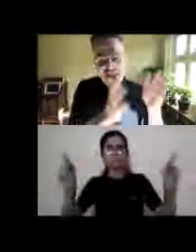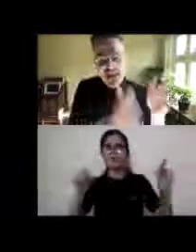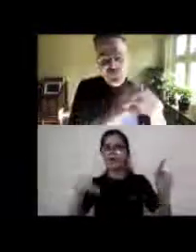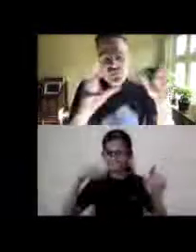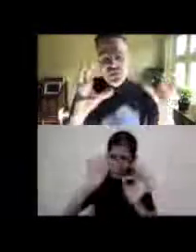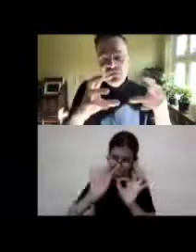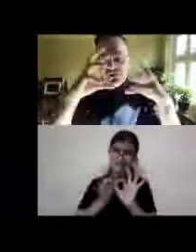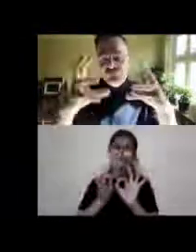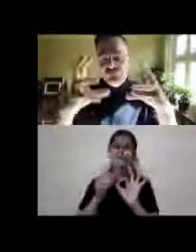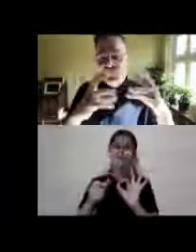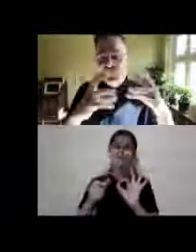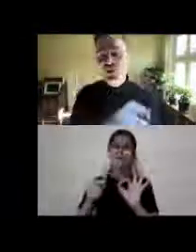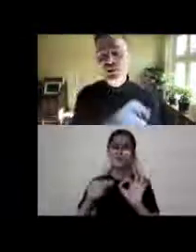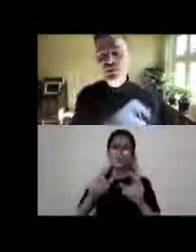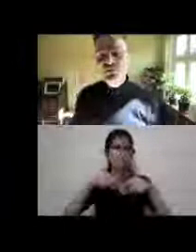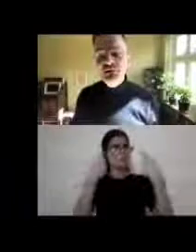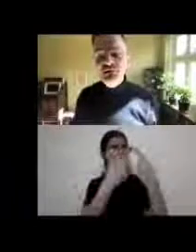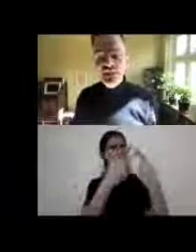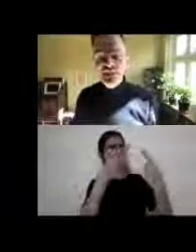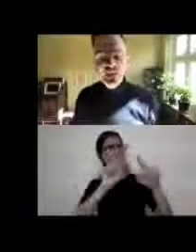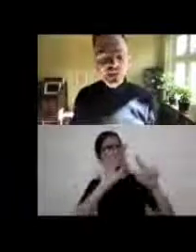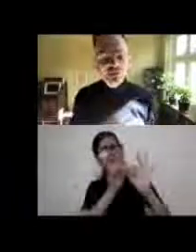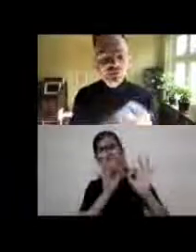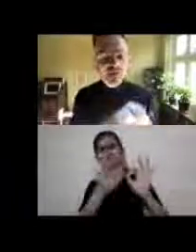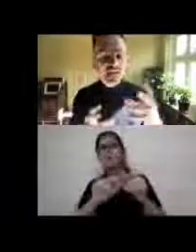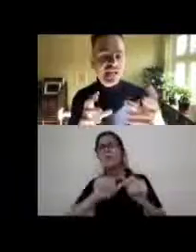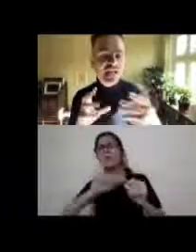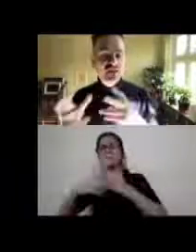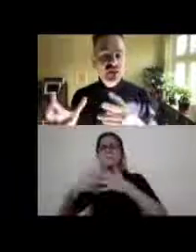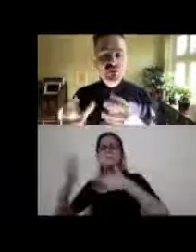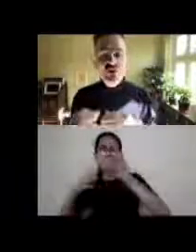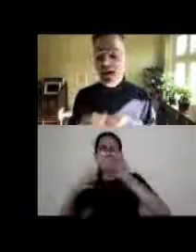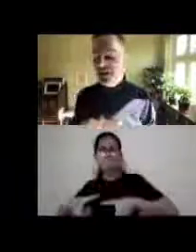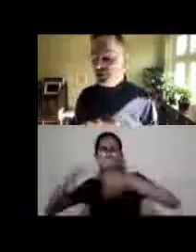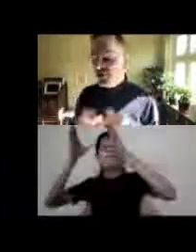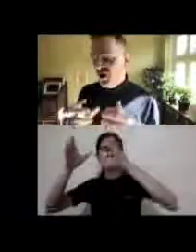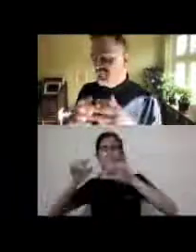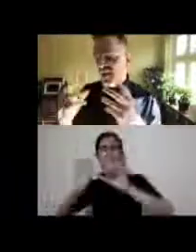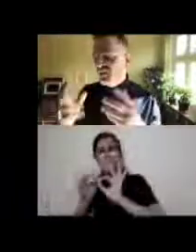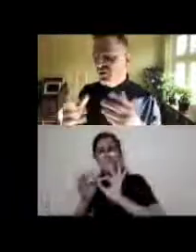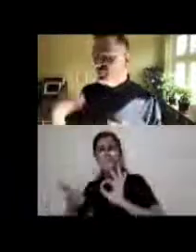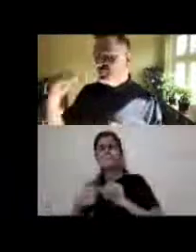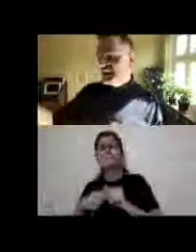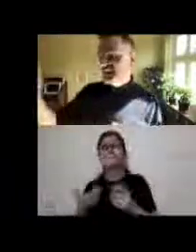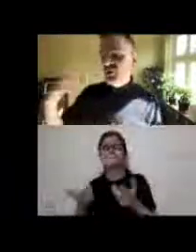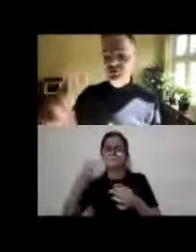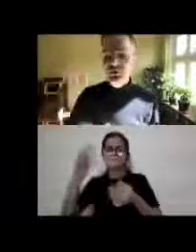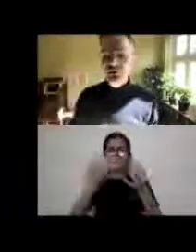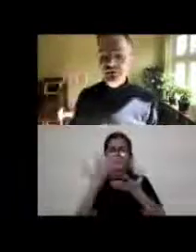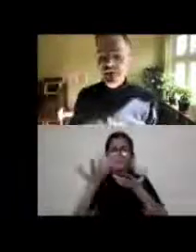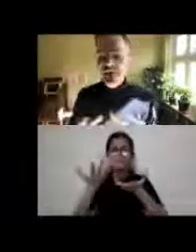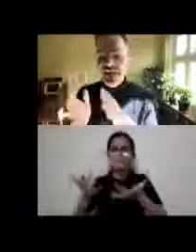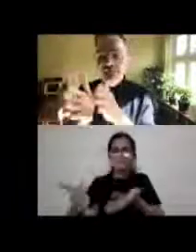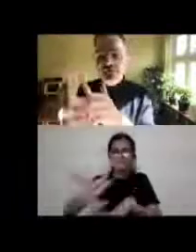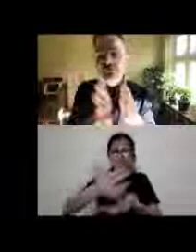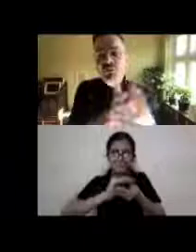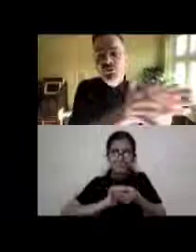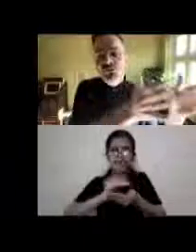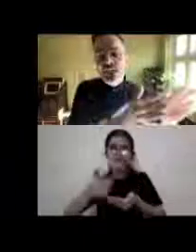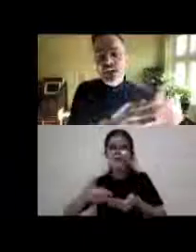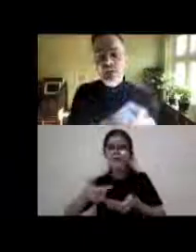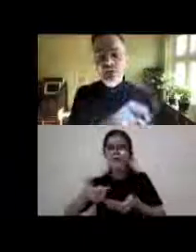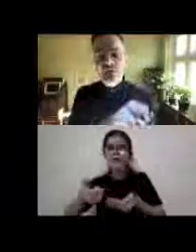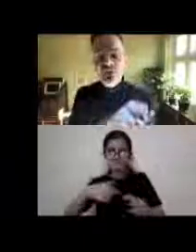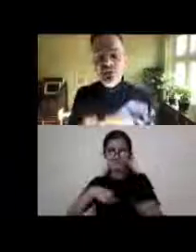fixed within this room or within the building. If they are getting a new collection on, I don't know, transport books, they have to